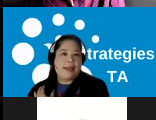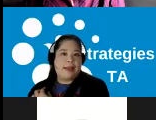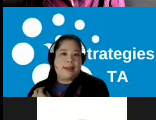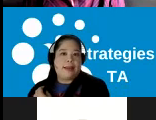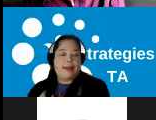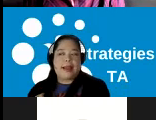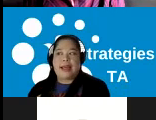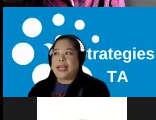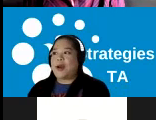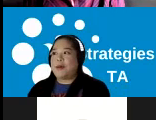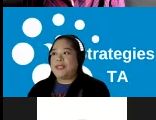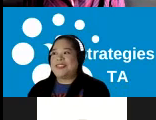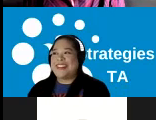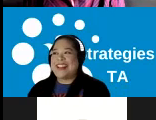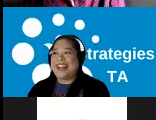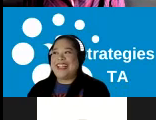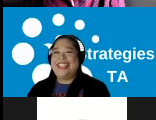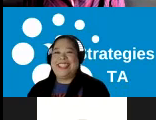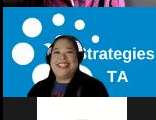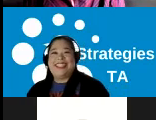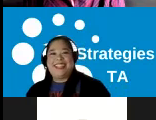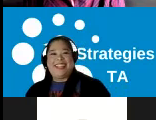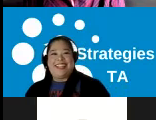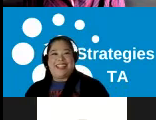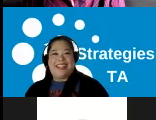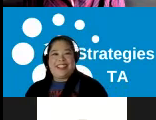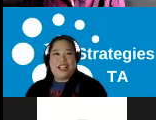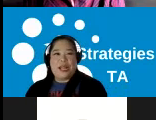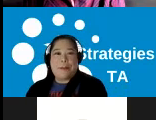any comments around that.